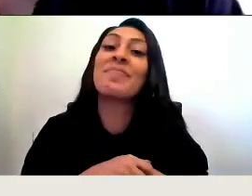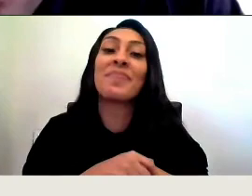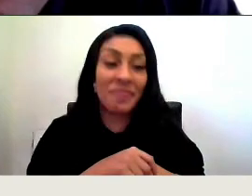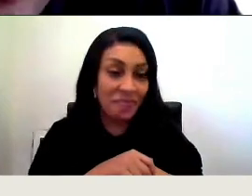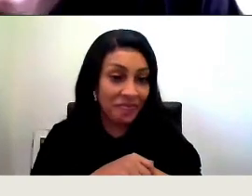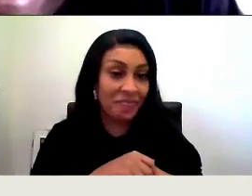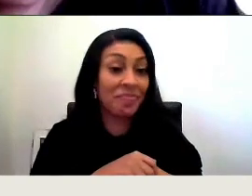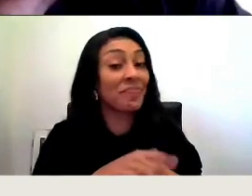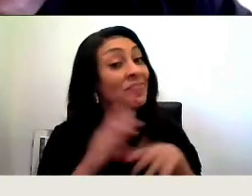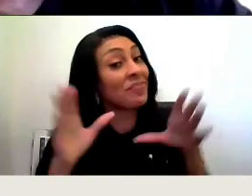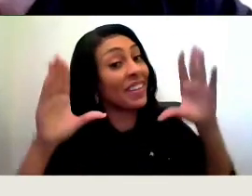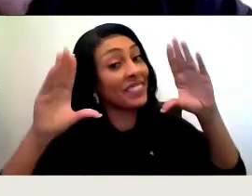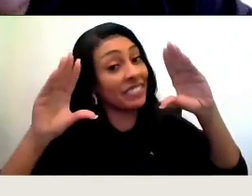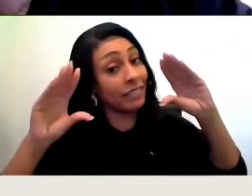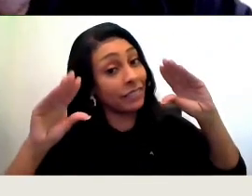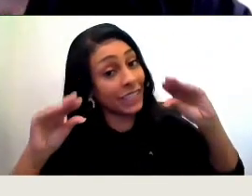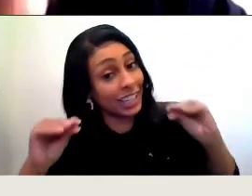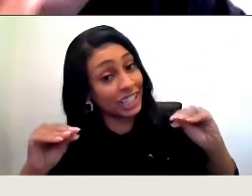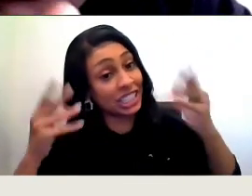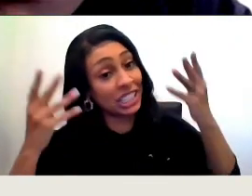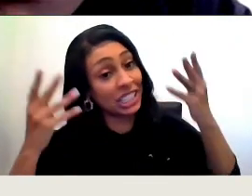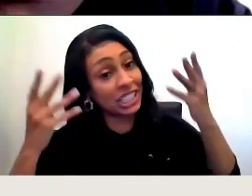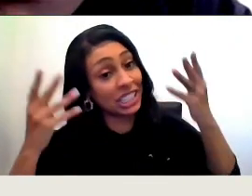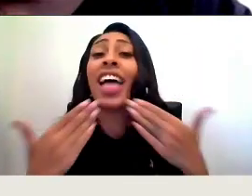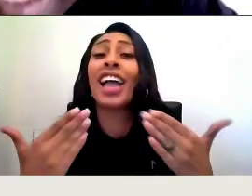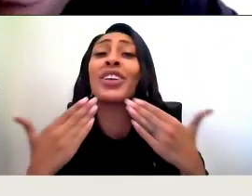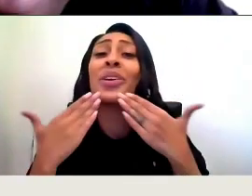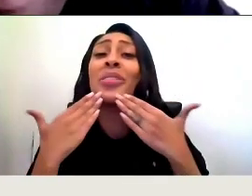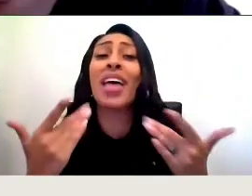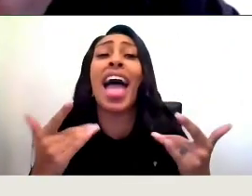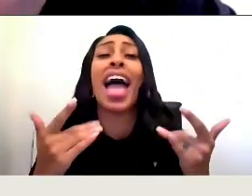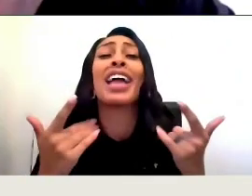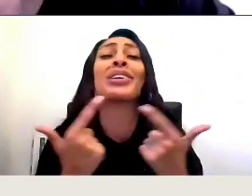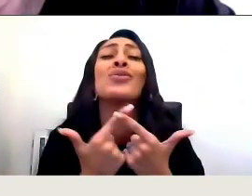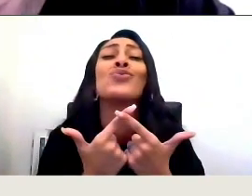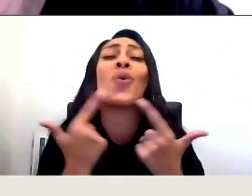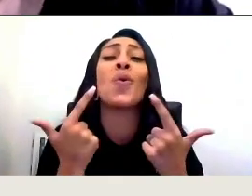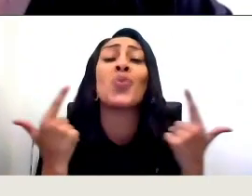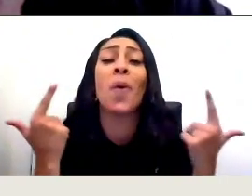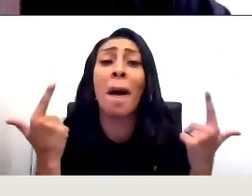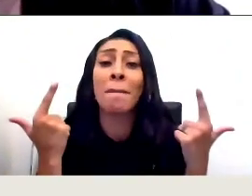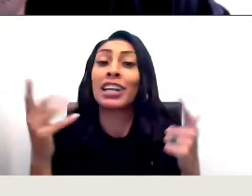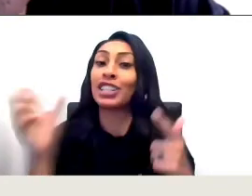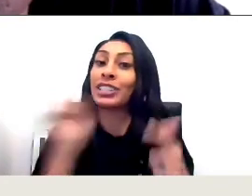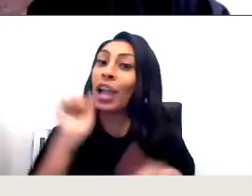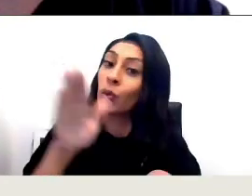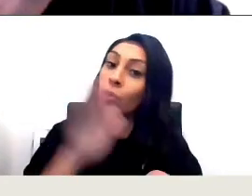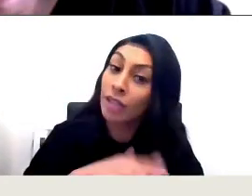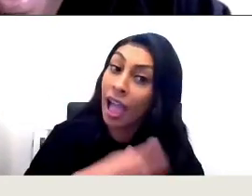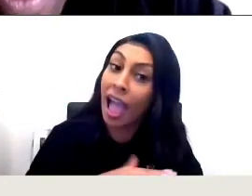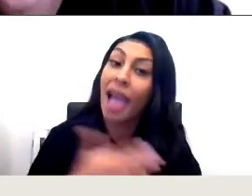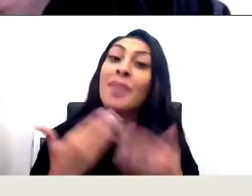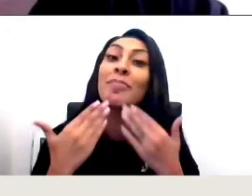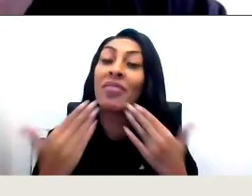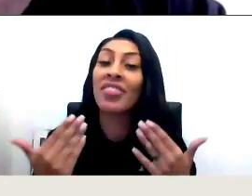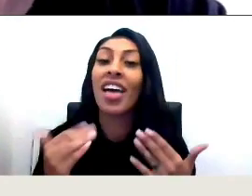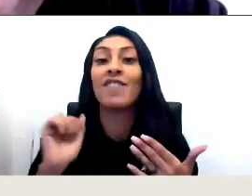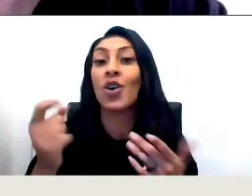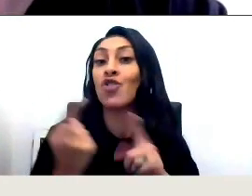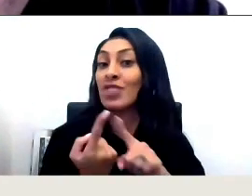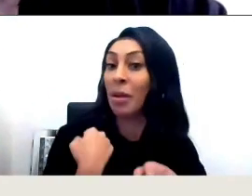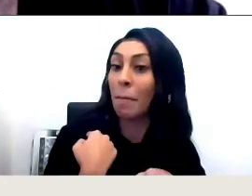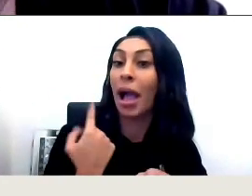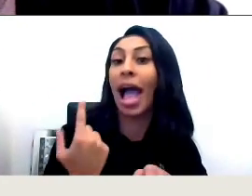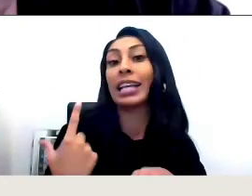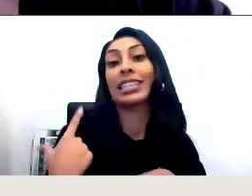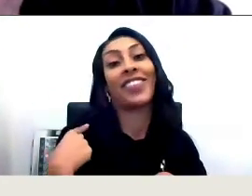So we've come to the end. So thank you so much, Alfie. Thank you for taking the time. Thank you for, responding